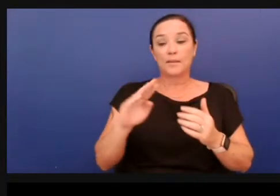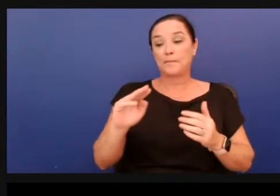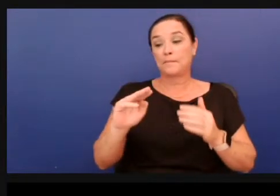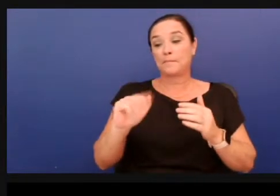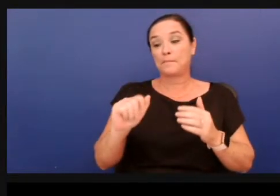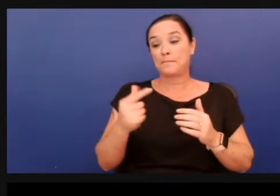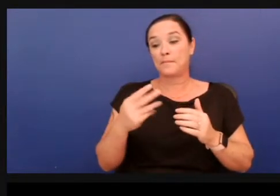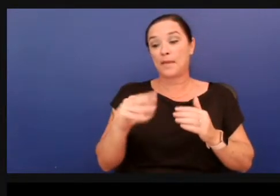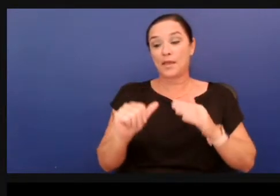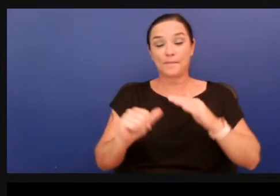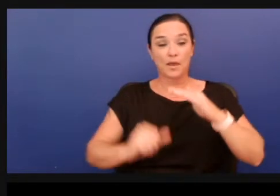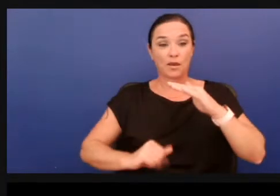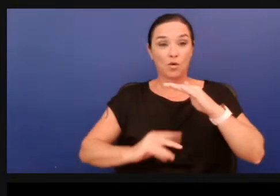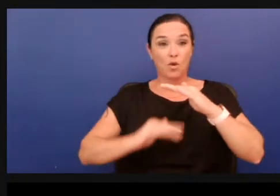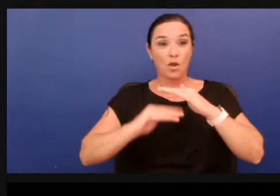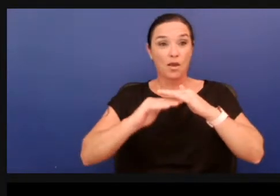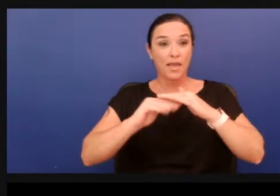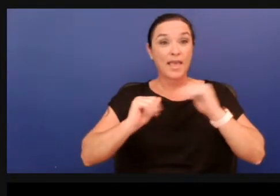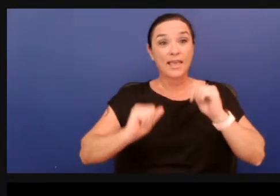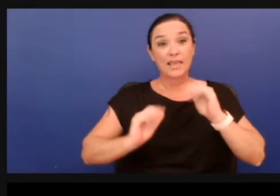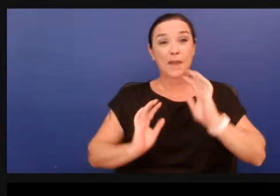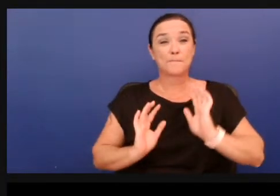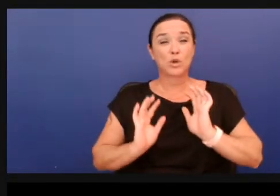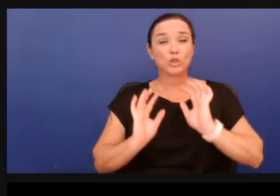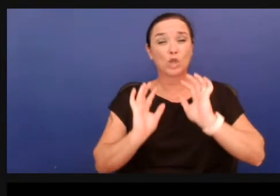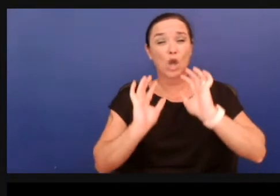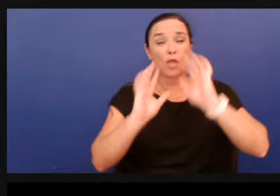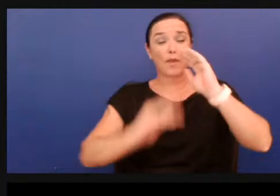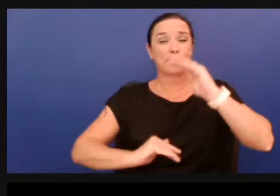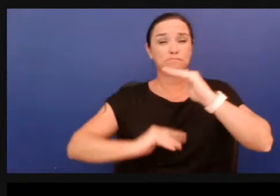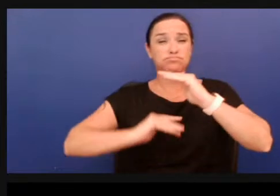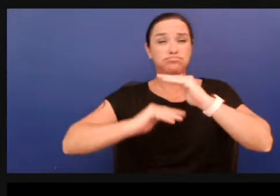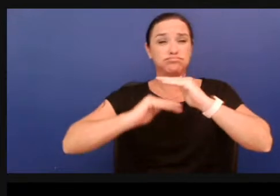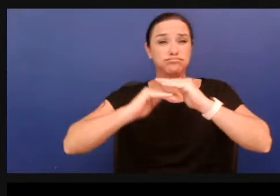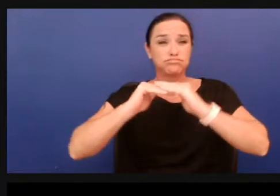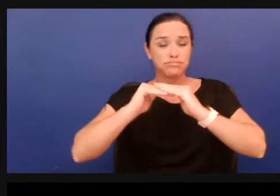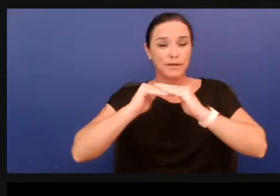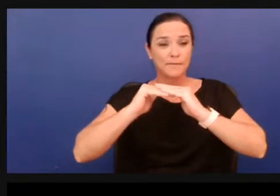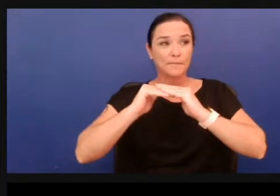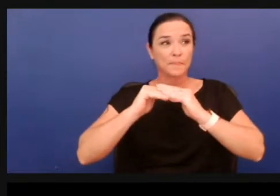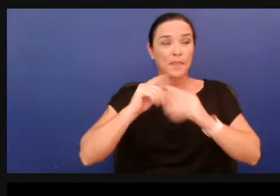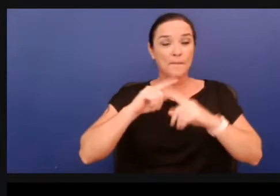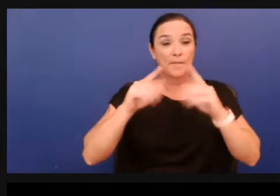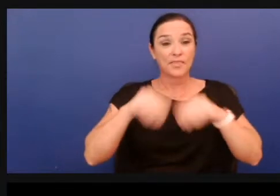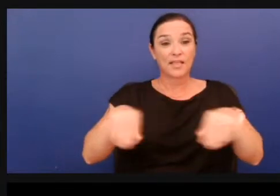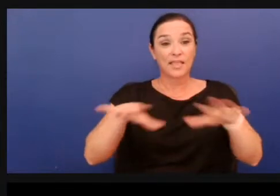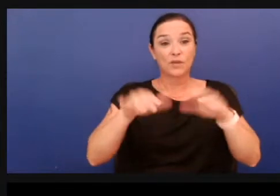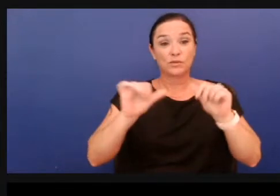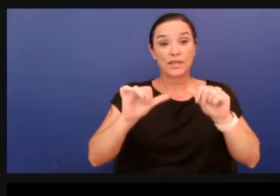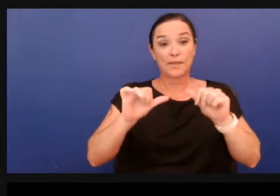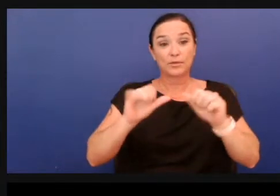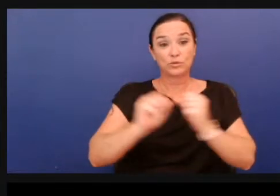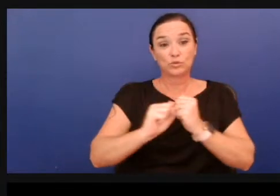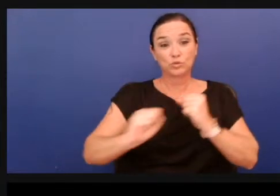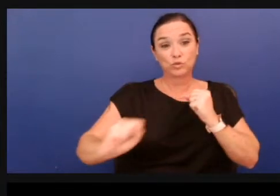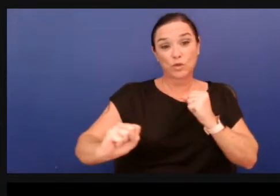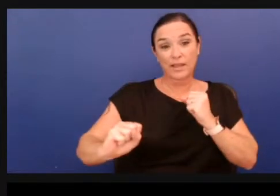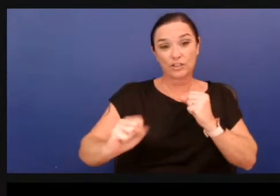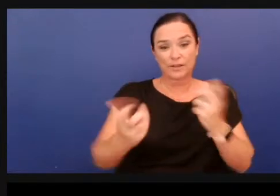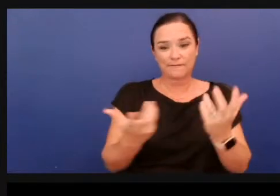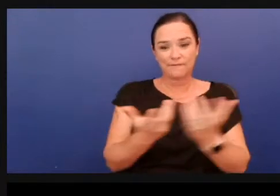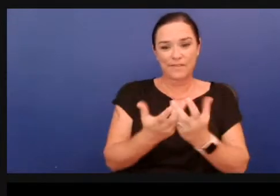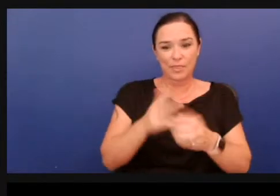surface, it has a chance to push all the way up, and it maybe tried, but the land was able to stretch and accommodate that pressure